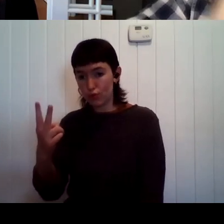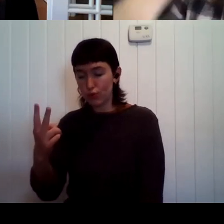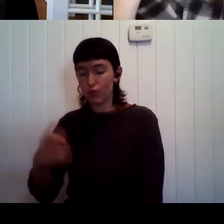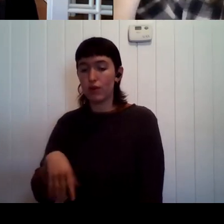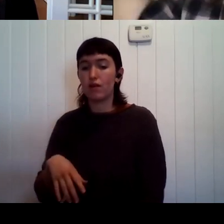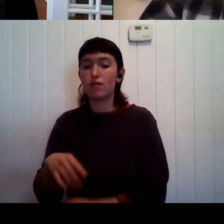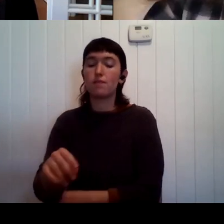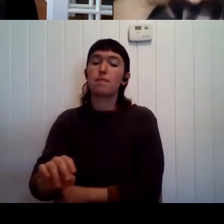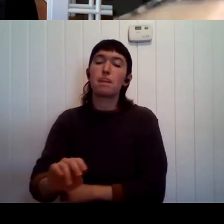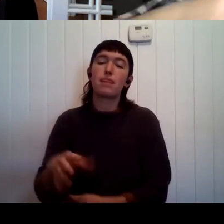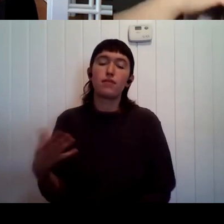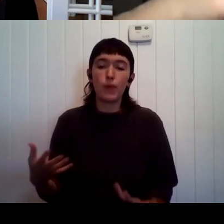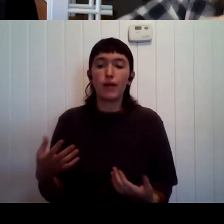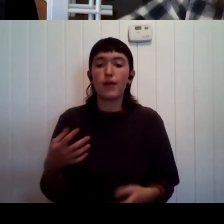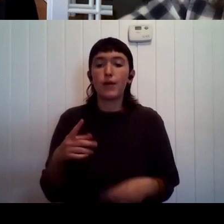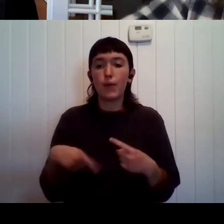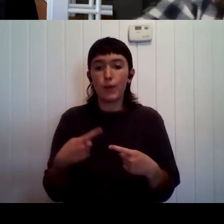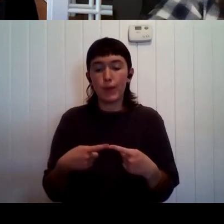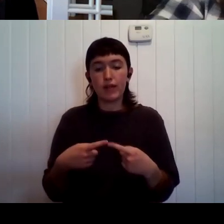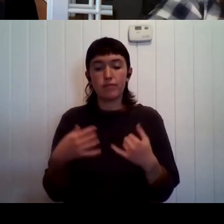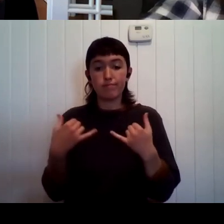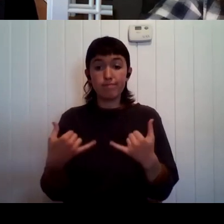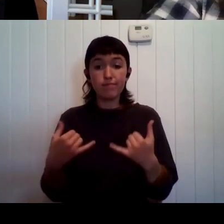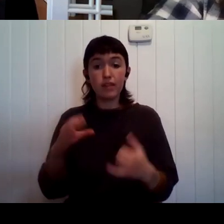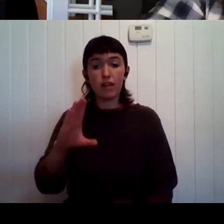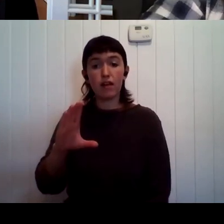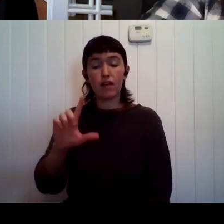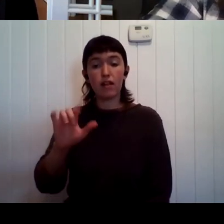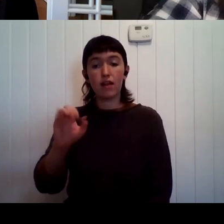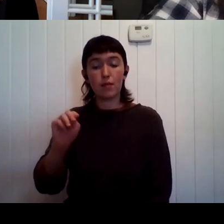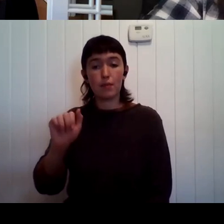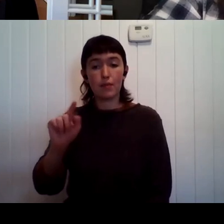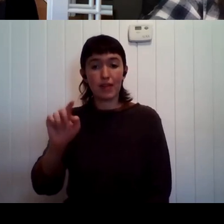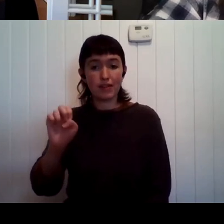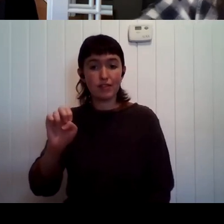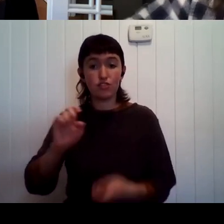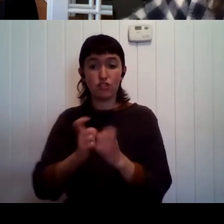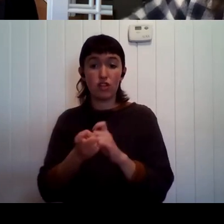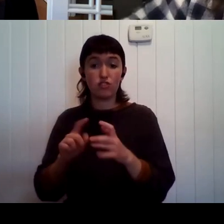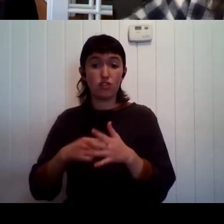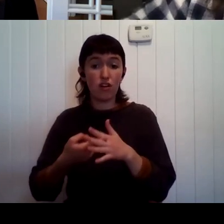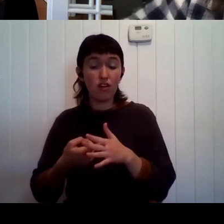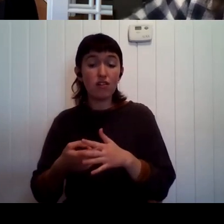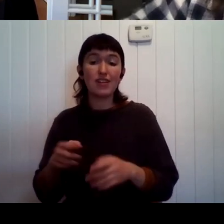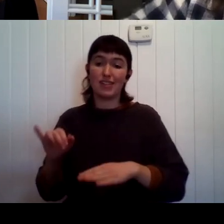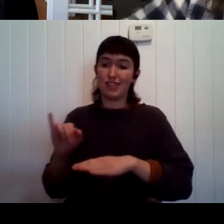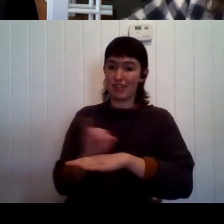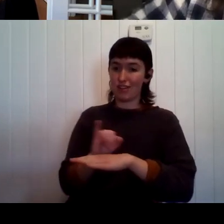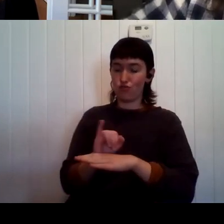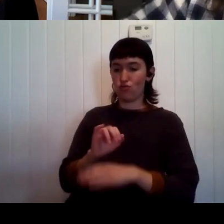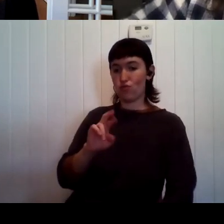brushstrokes, when did modern rapid climate change start? At the Industrial Revolution is the answer to that